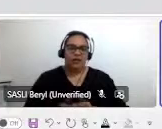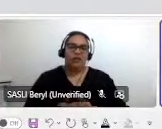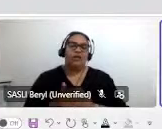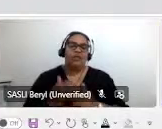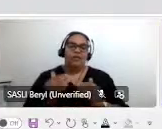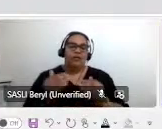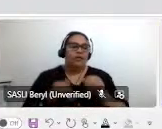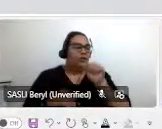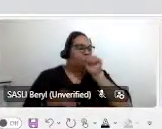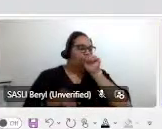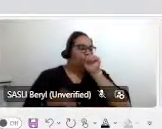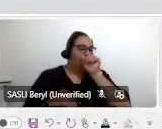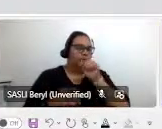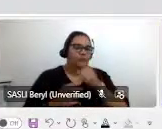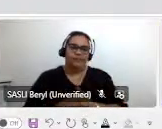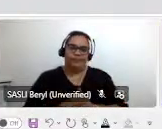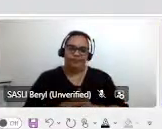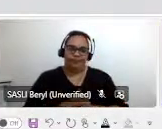Then